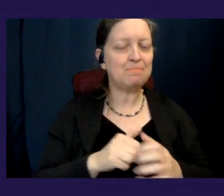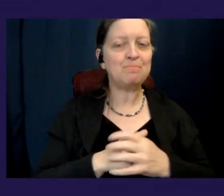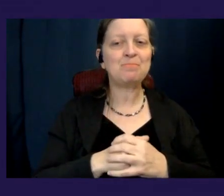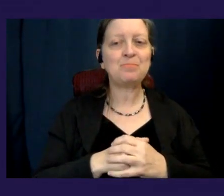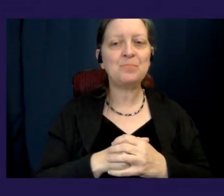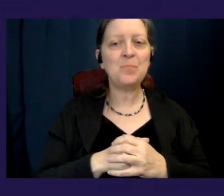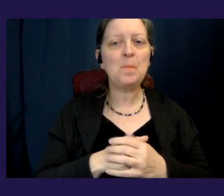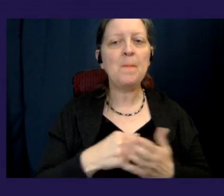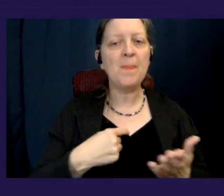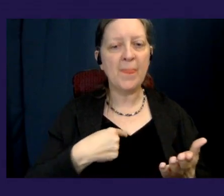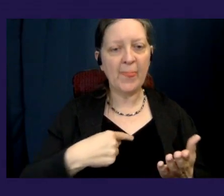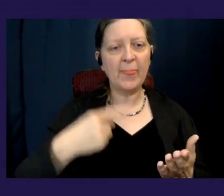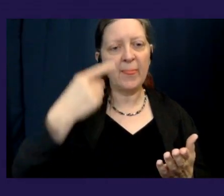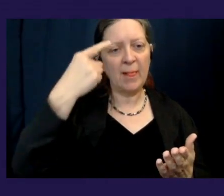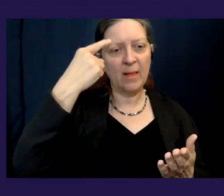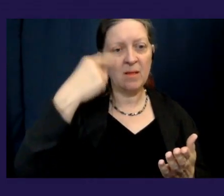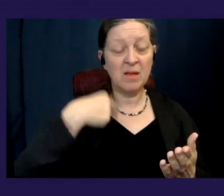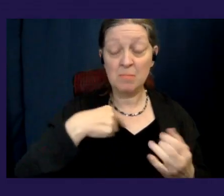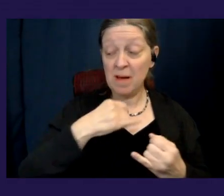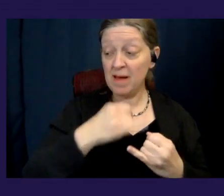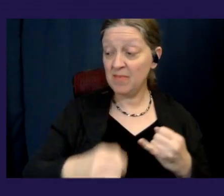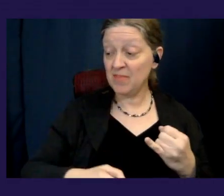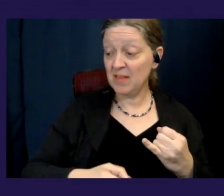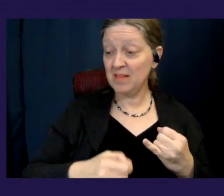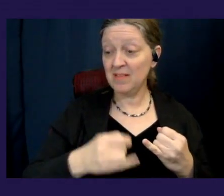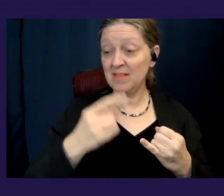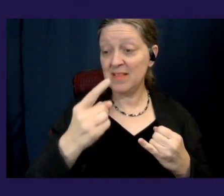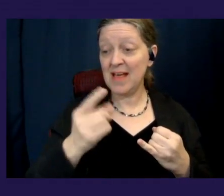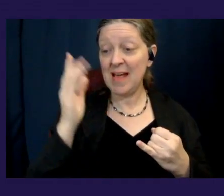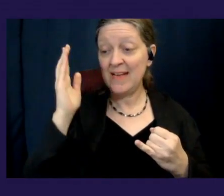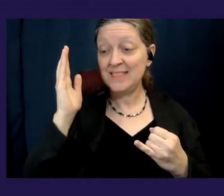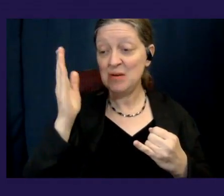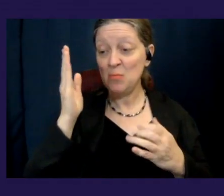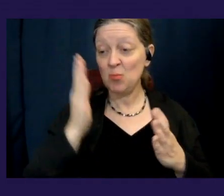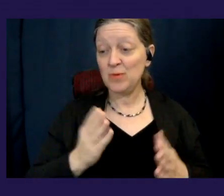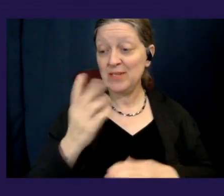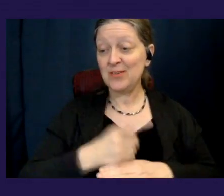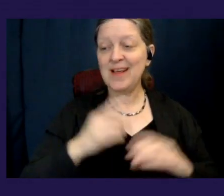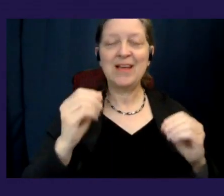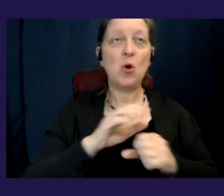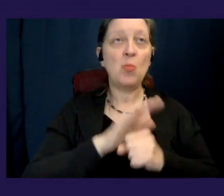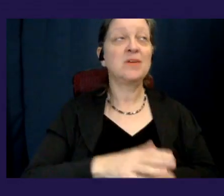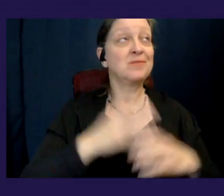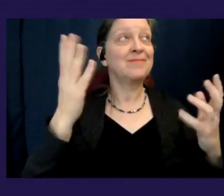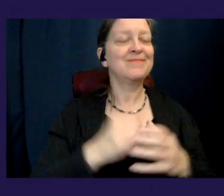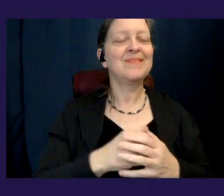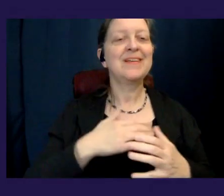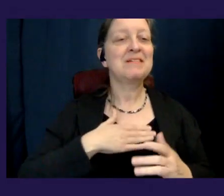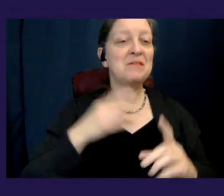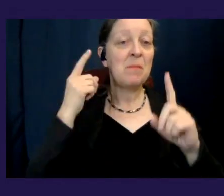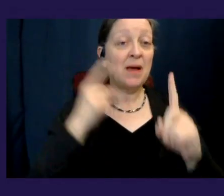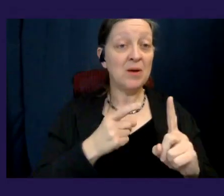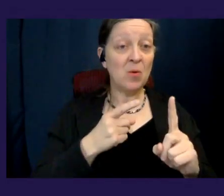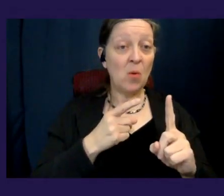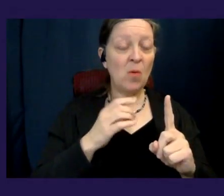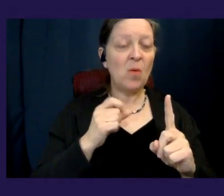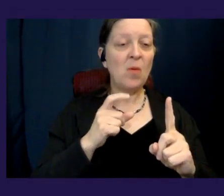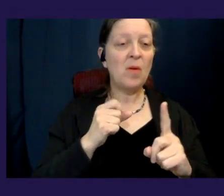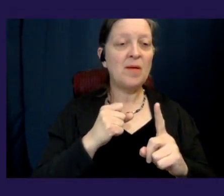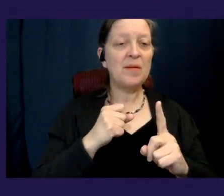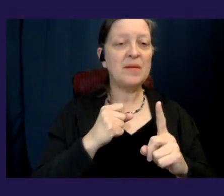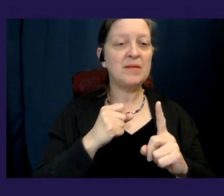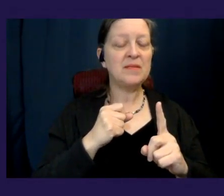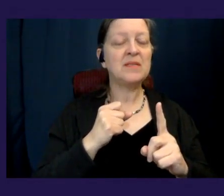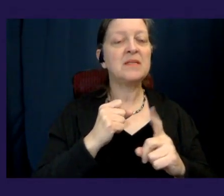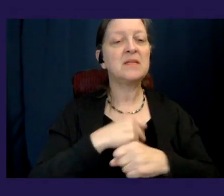I think am I the last presentation today? No pressure. So my goal here is to widen the aperture a little